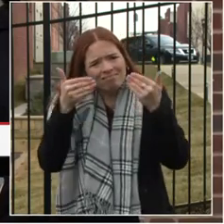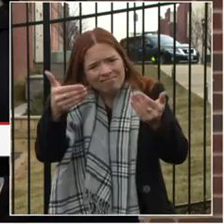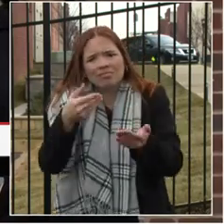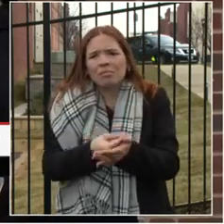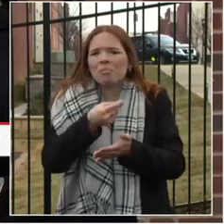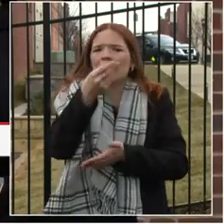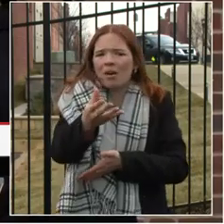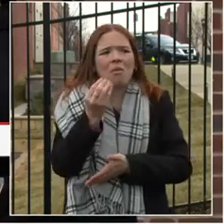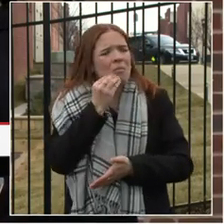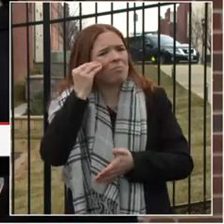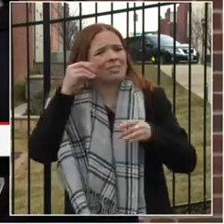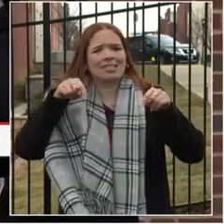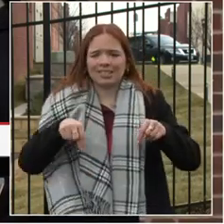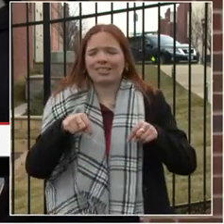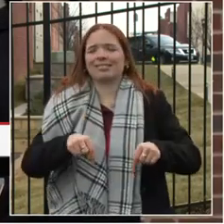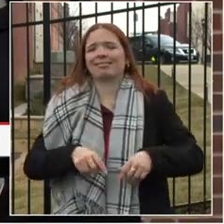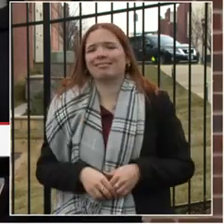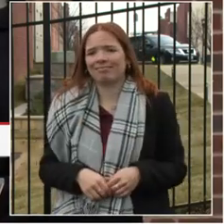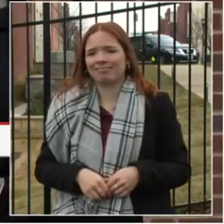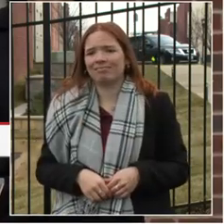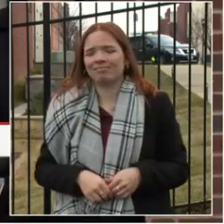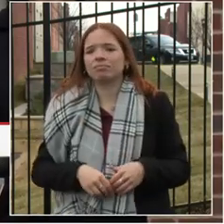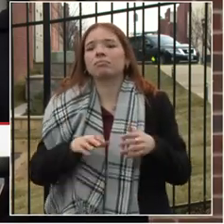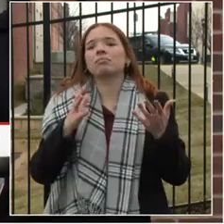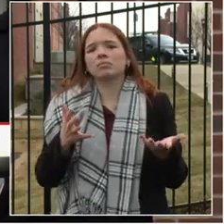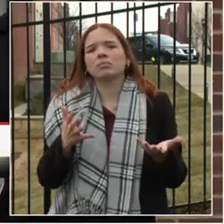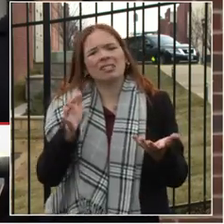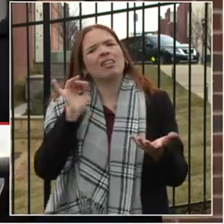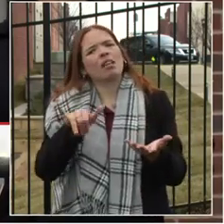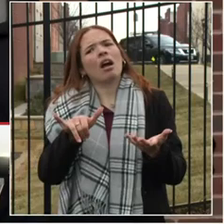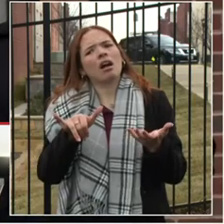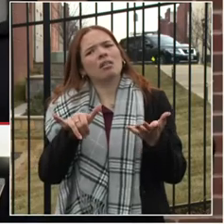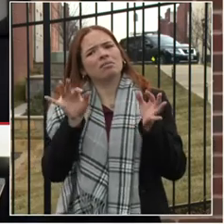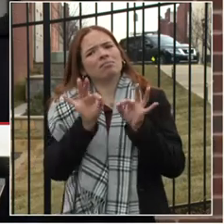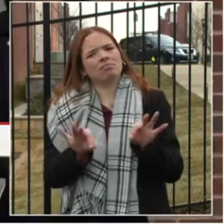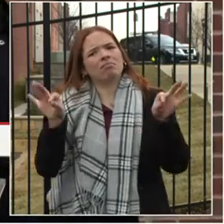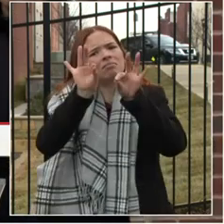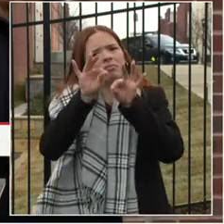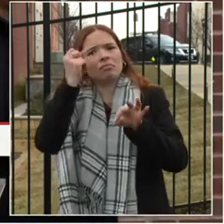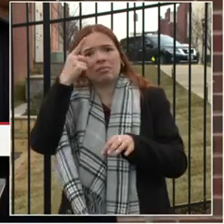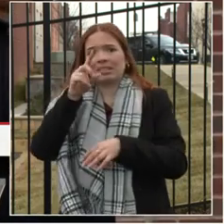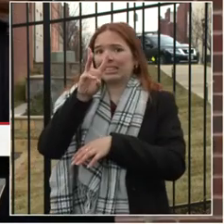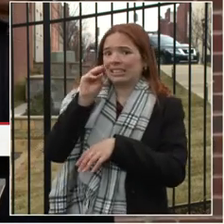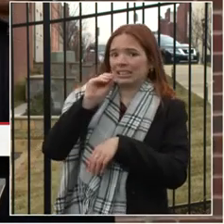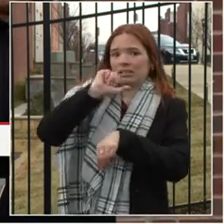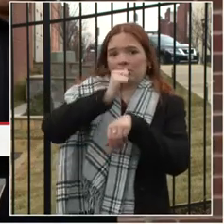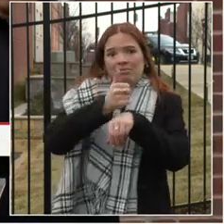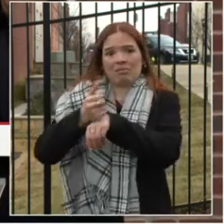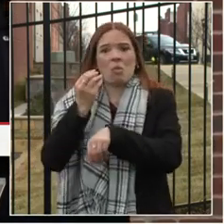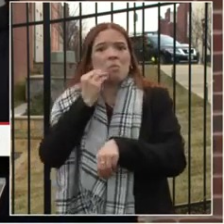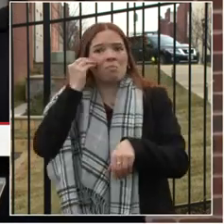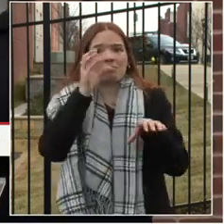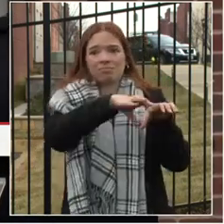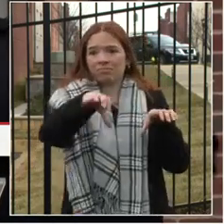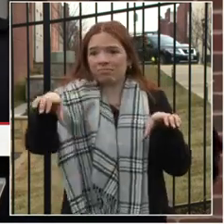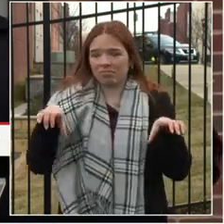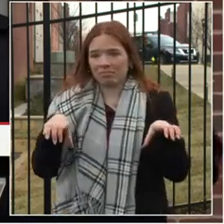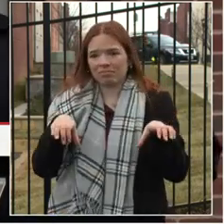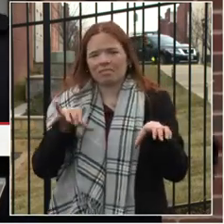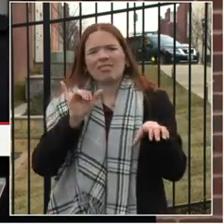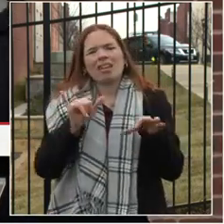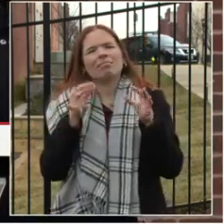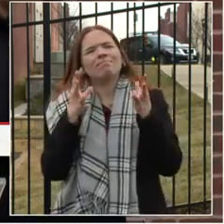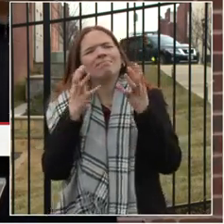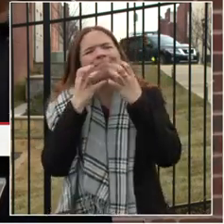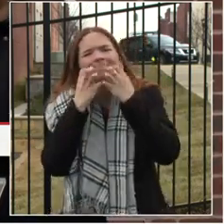While it was important to get the 60 homes here, it was also important to preserve 18 specimen